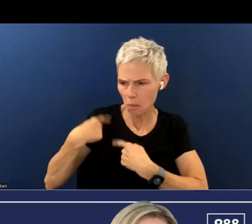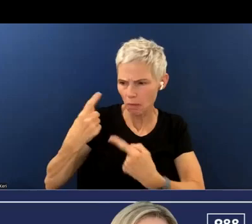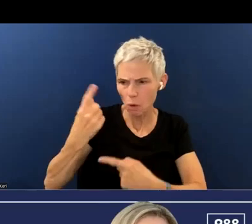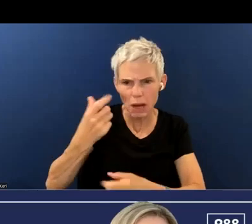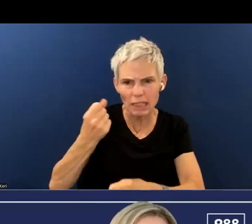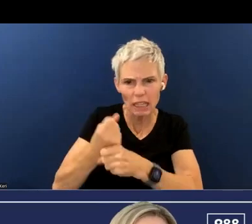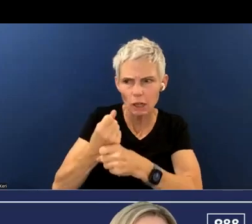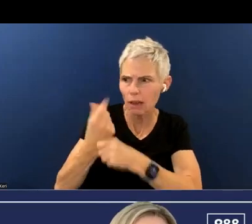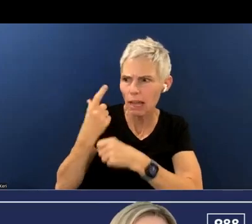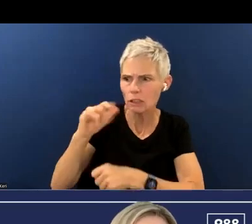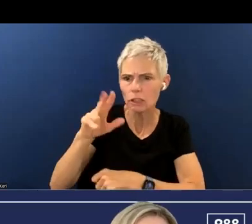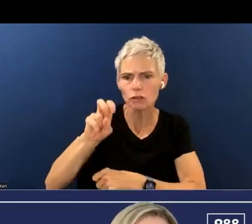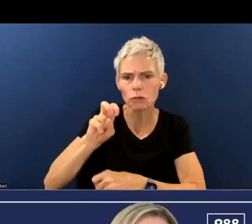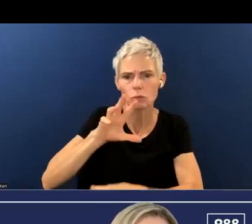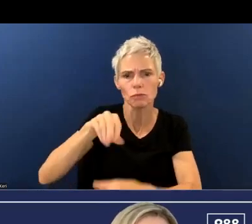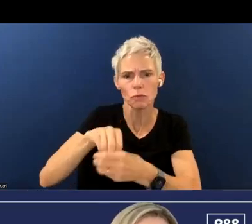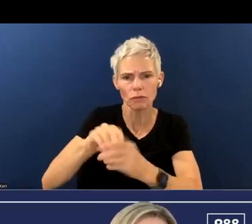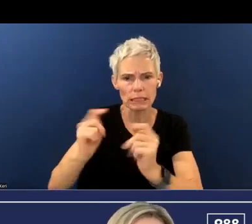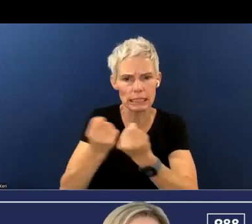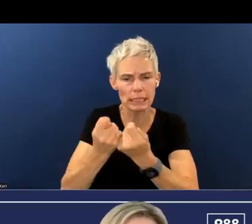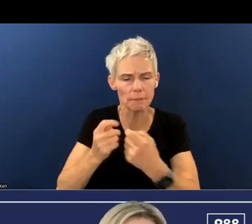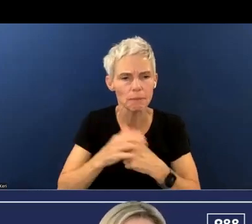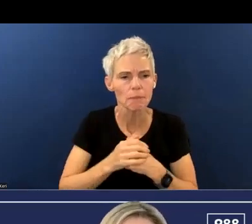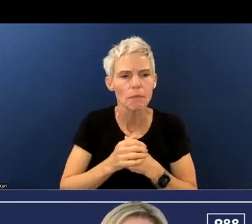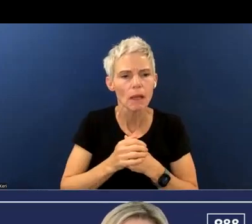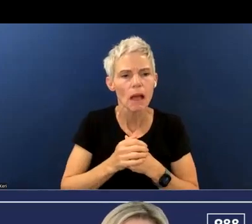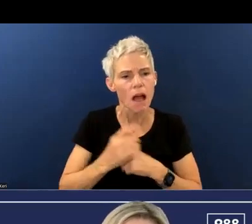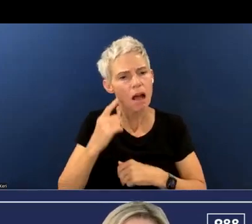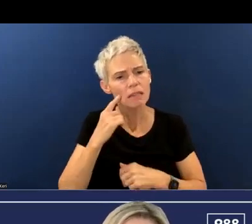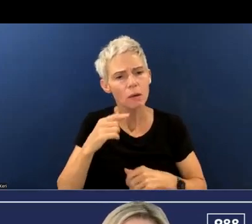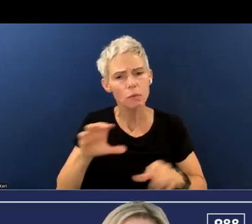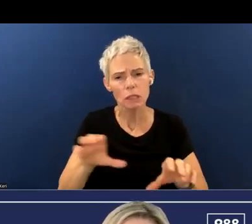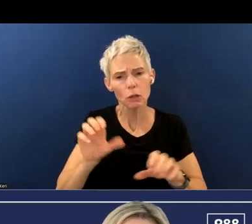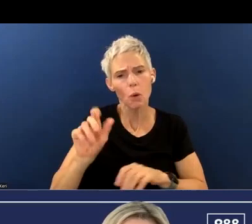But I will say we did it okay.